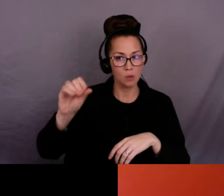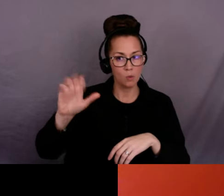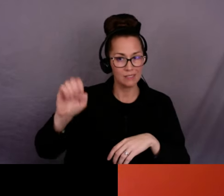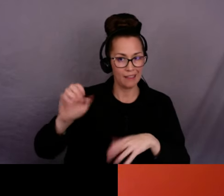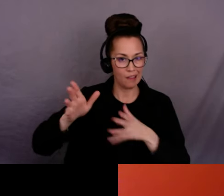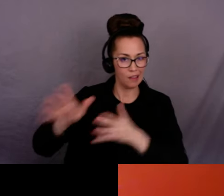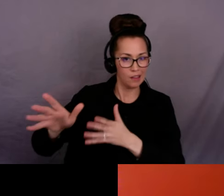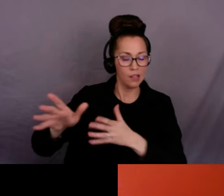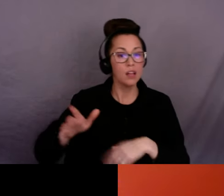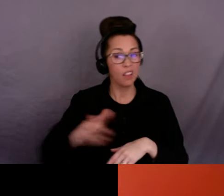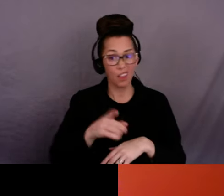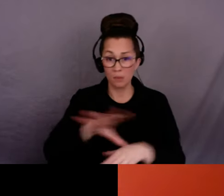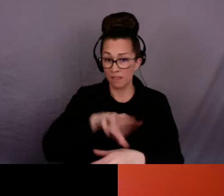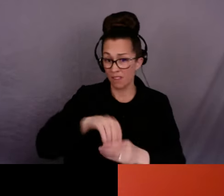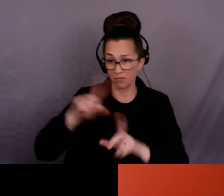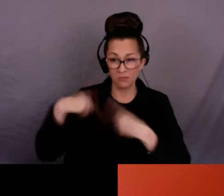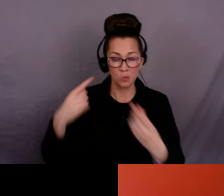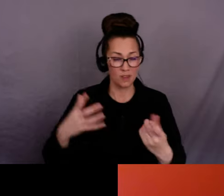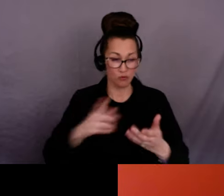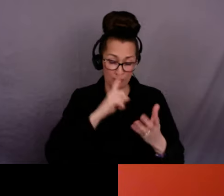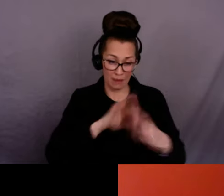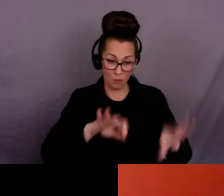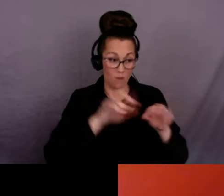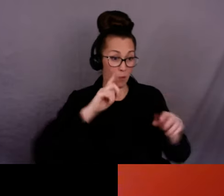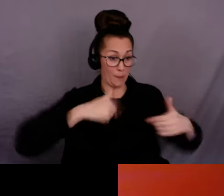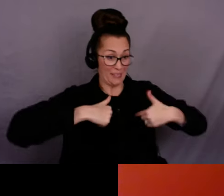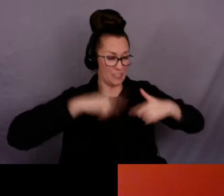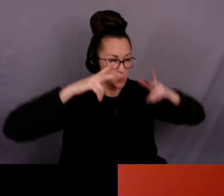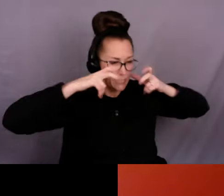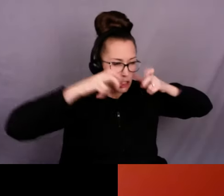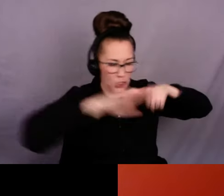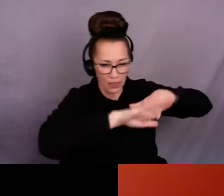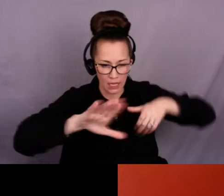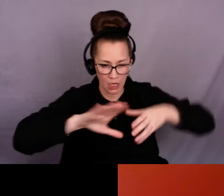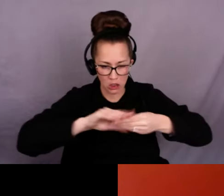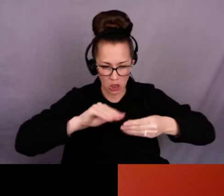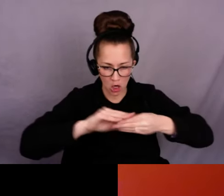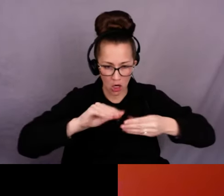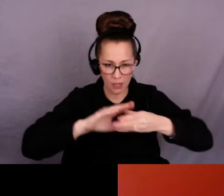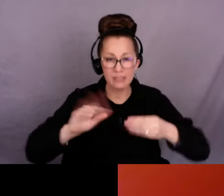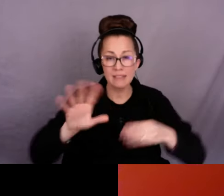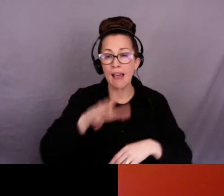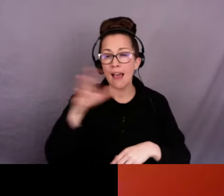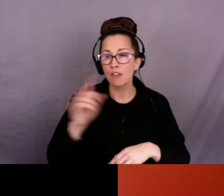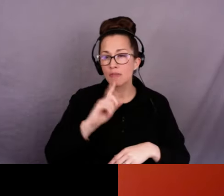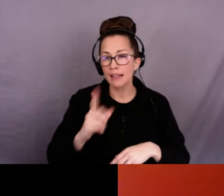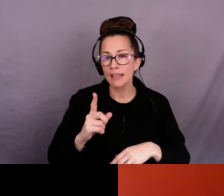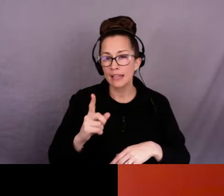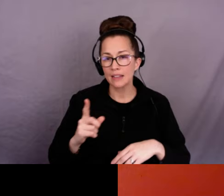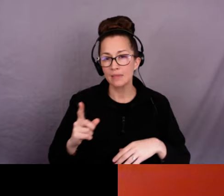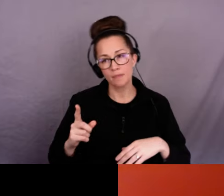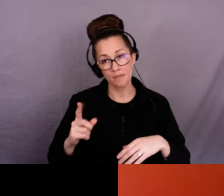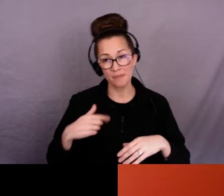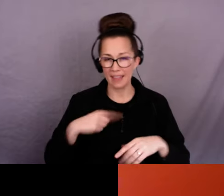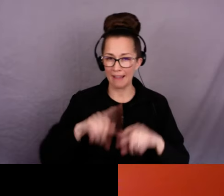that whole story, I think it's really important for me to hear that and to honor that. And I think, you know, I won't be able to quote it perfectly,